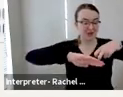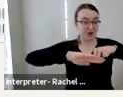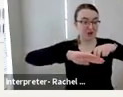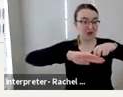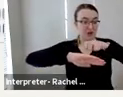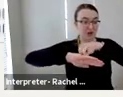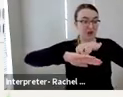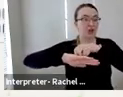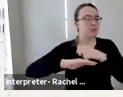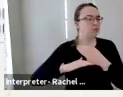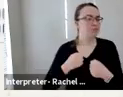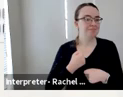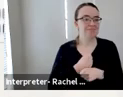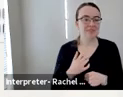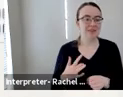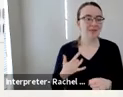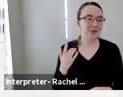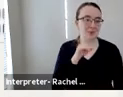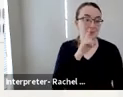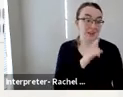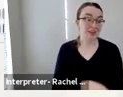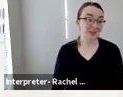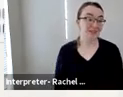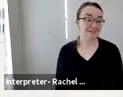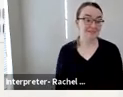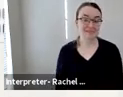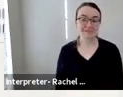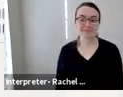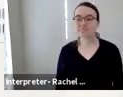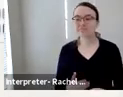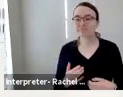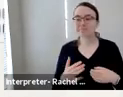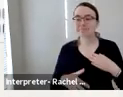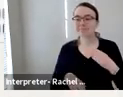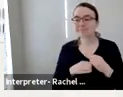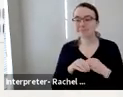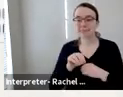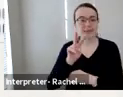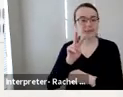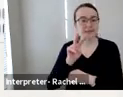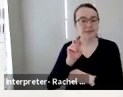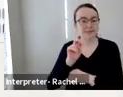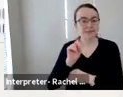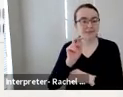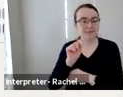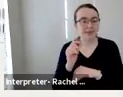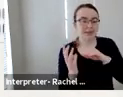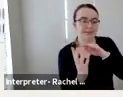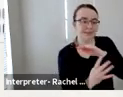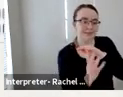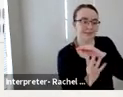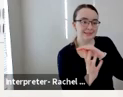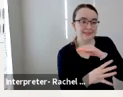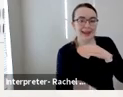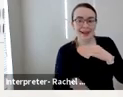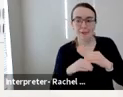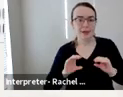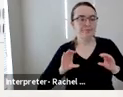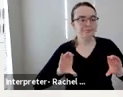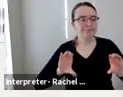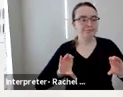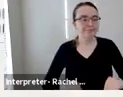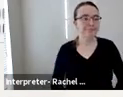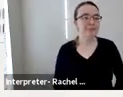reality. A lot of times I'll do little vent details like this, right? Where you just put in the elements, but you're